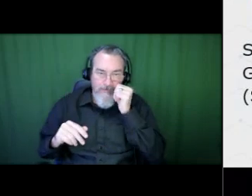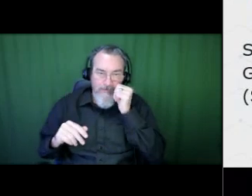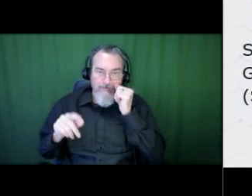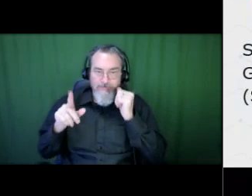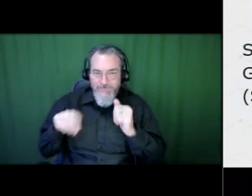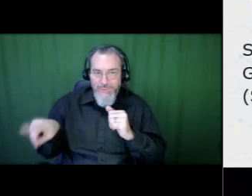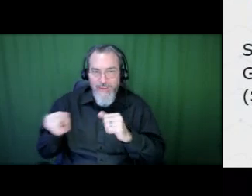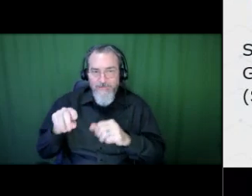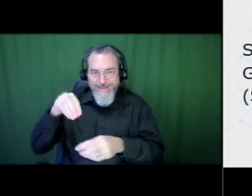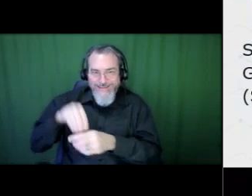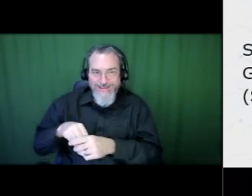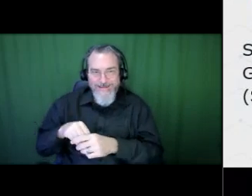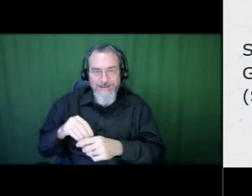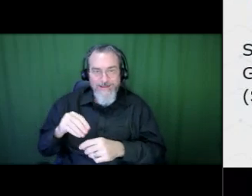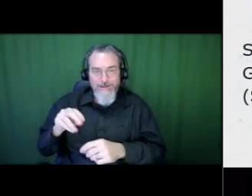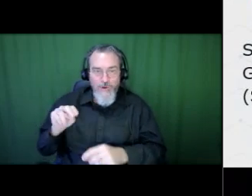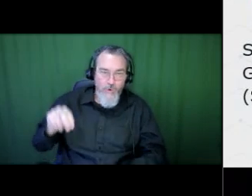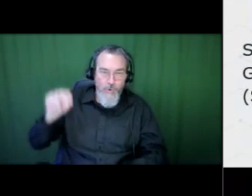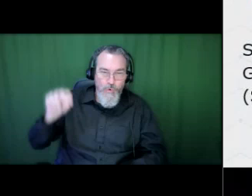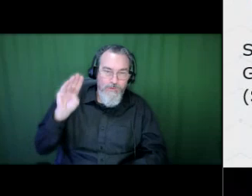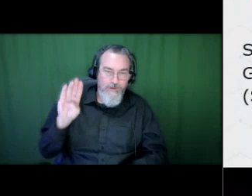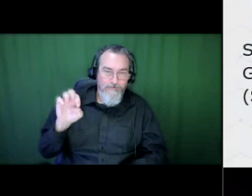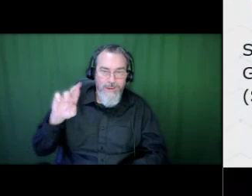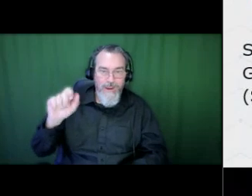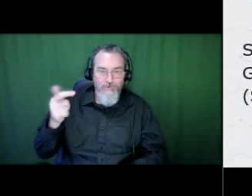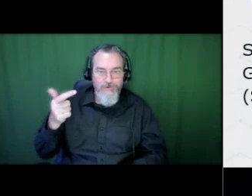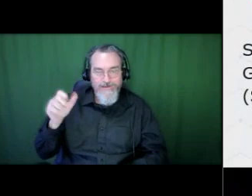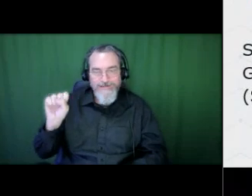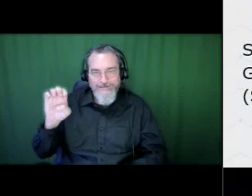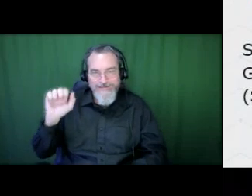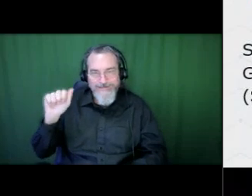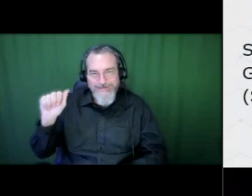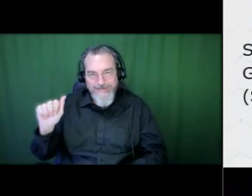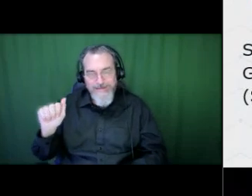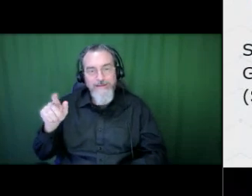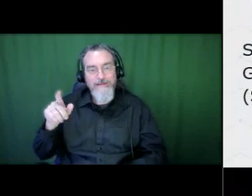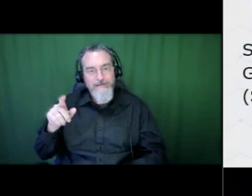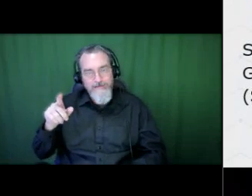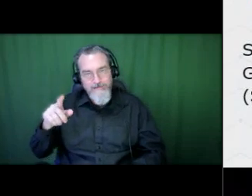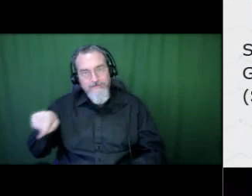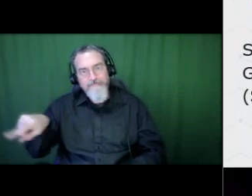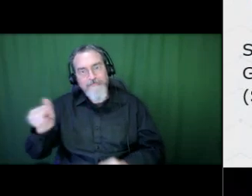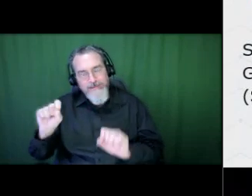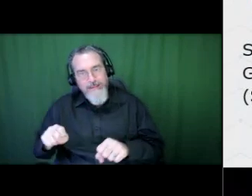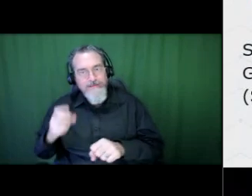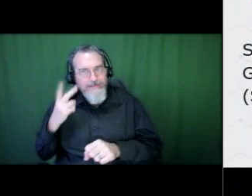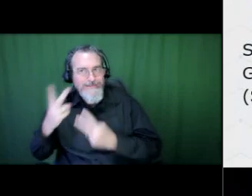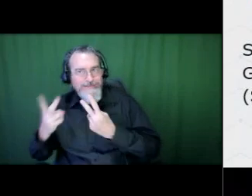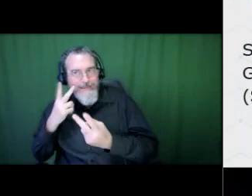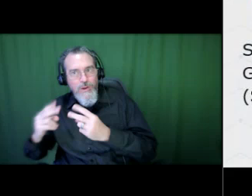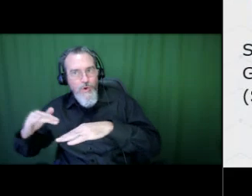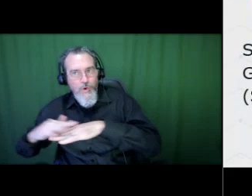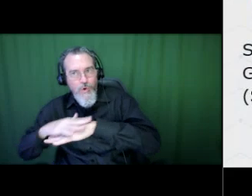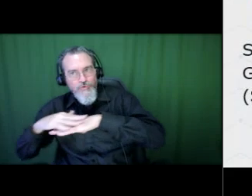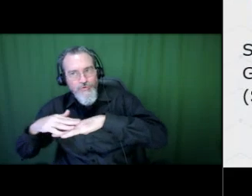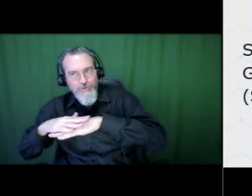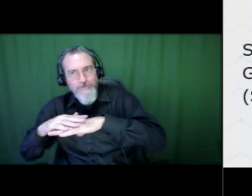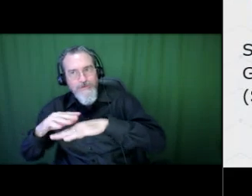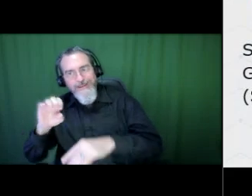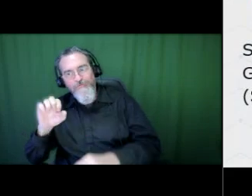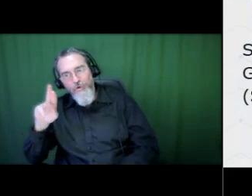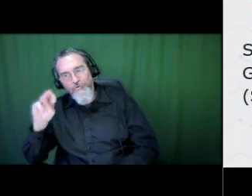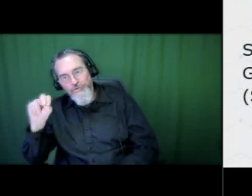having community members have the empowerment and tools in their back pocket to start to collaborate on coastal erosion issues. Interior tribes, such as